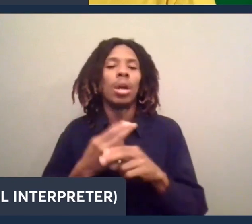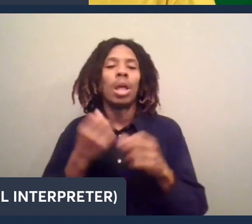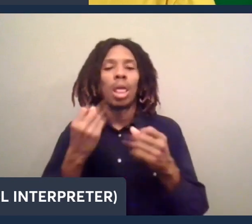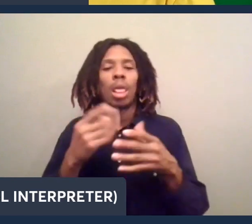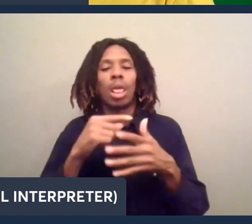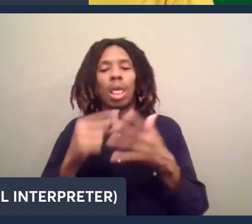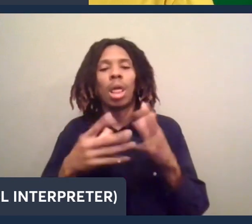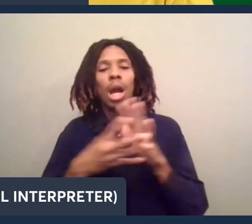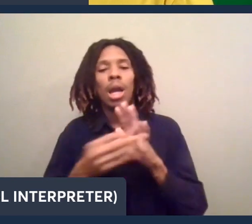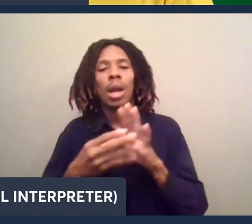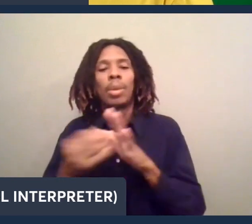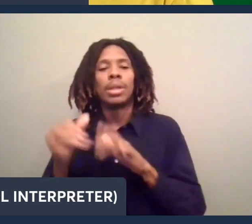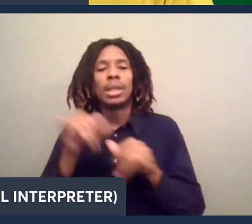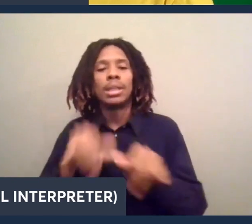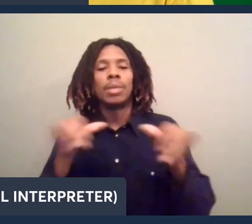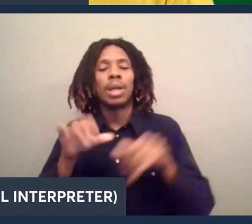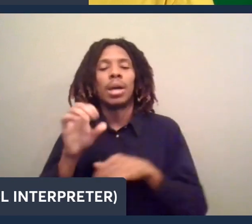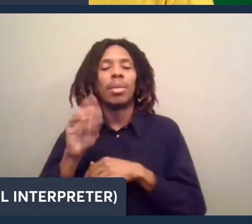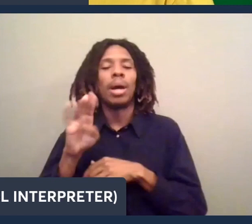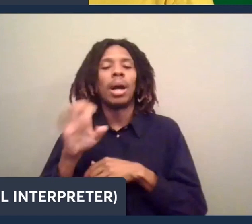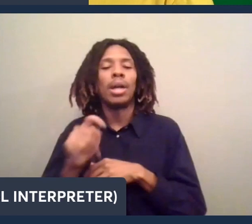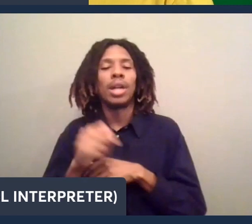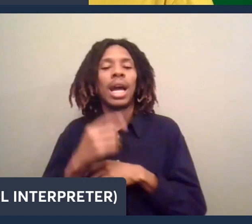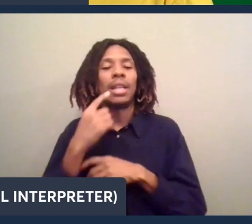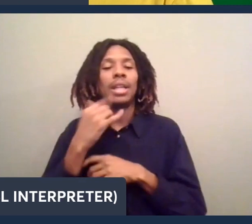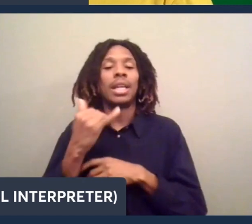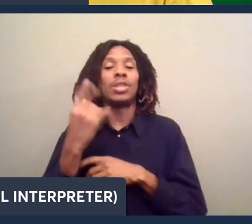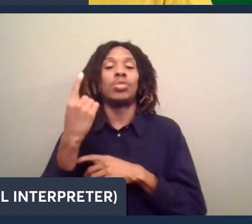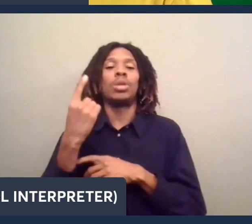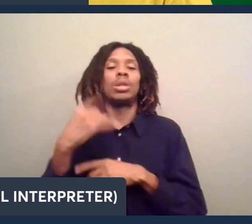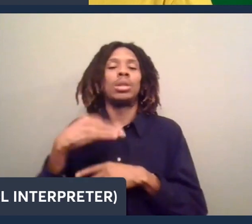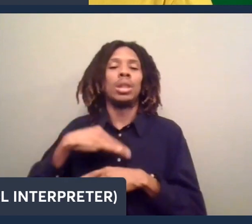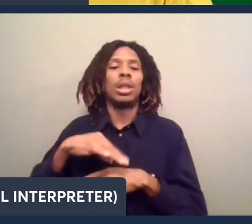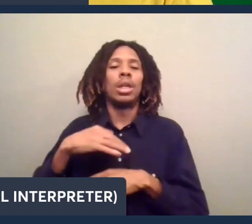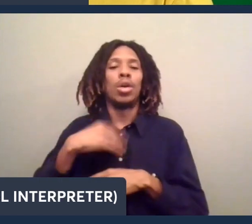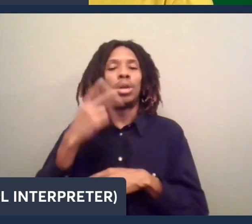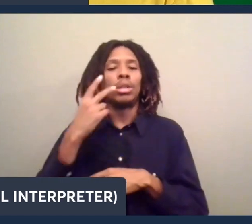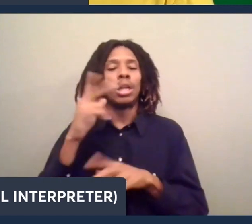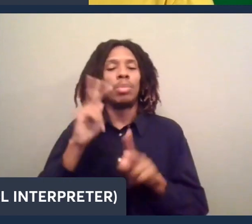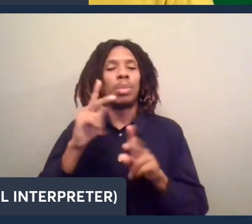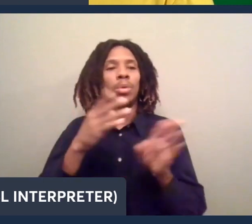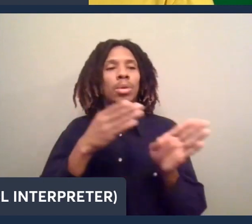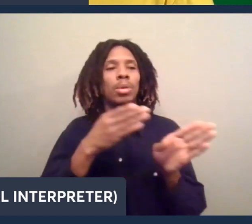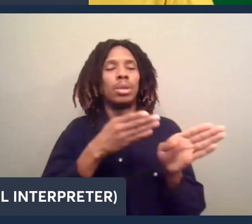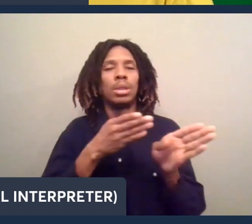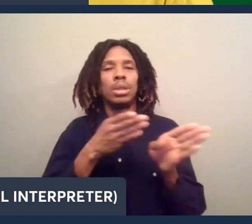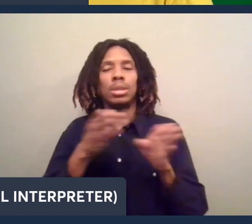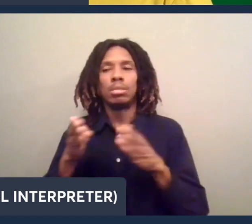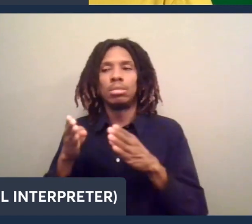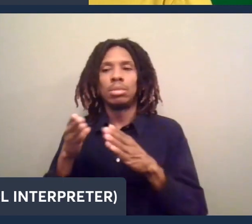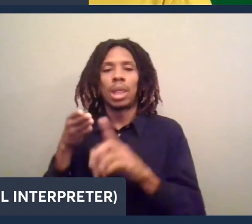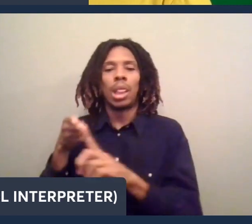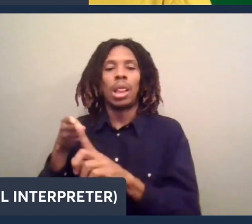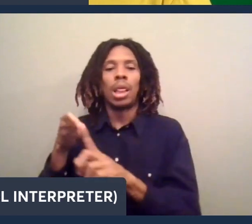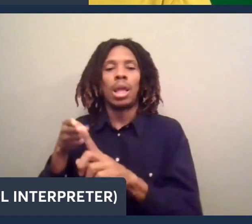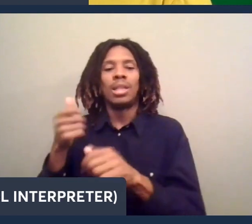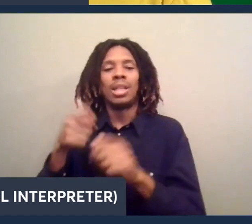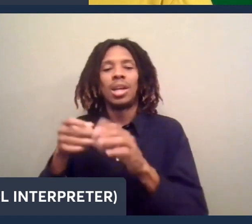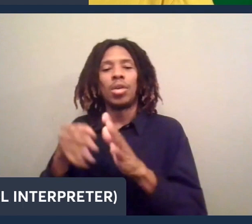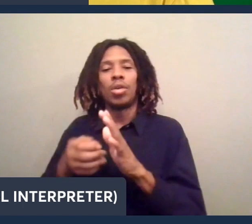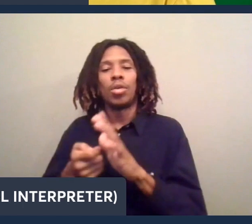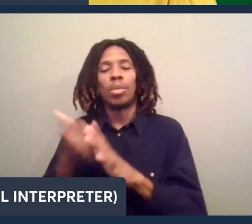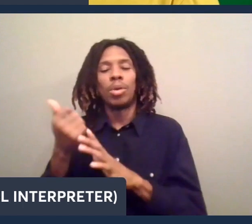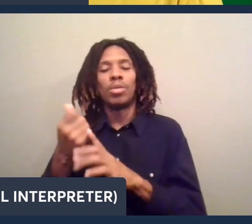of the same object, right? And I think that's the direction that we are seeing customers take to, you know, get rid of single-use